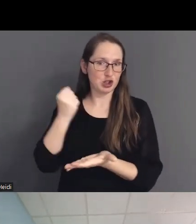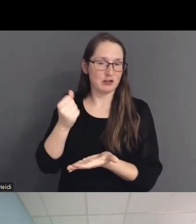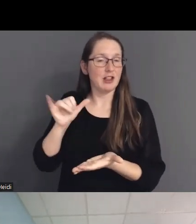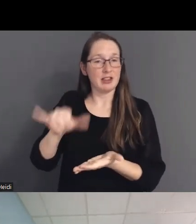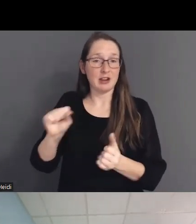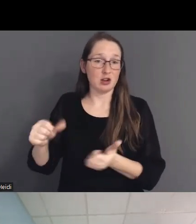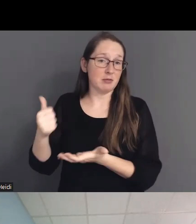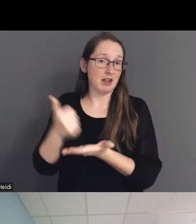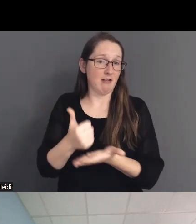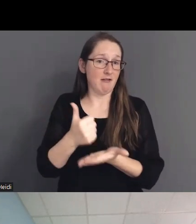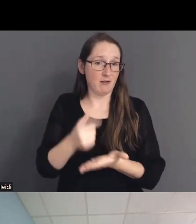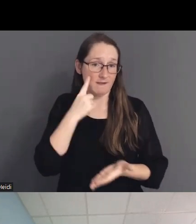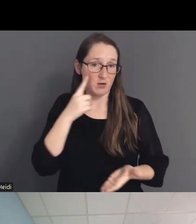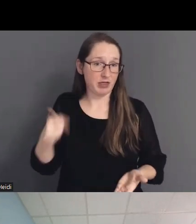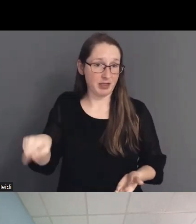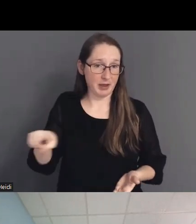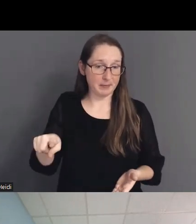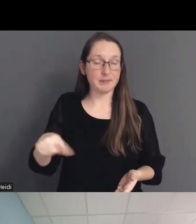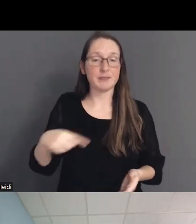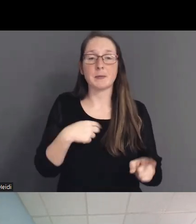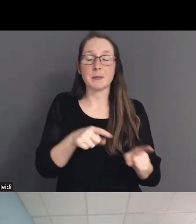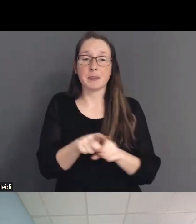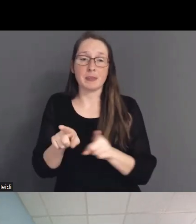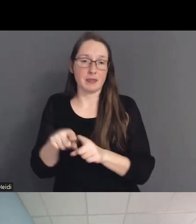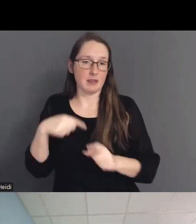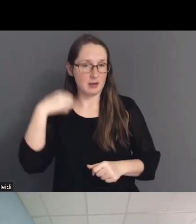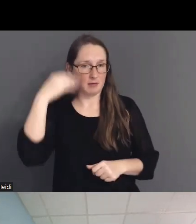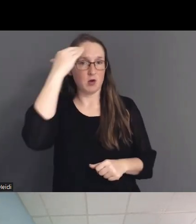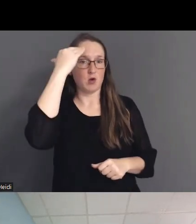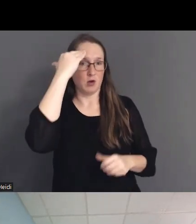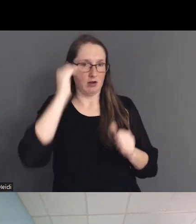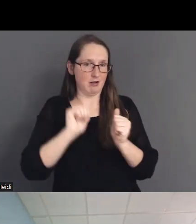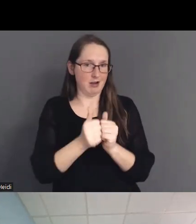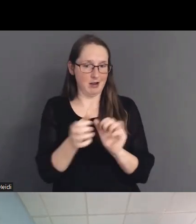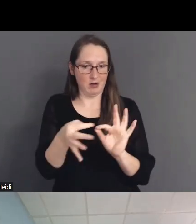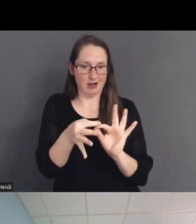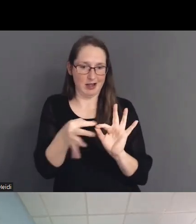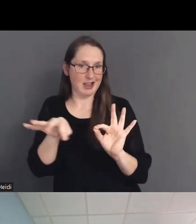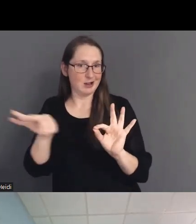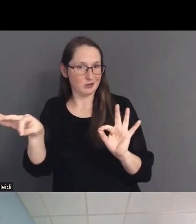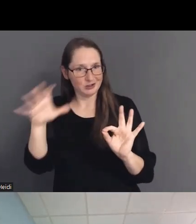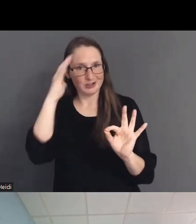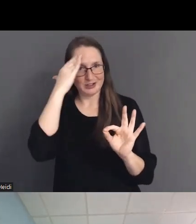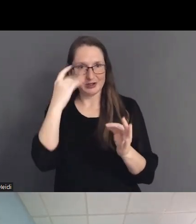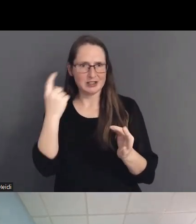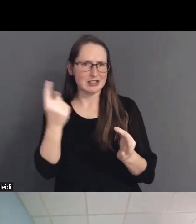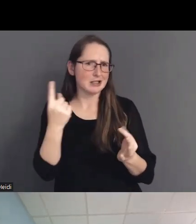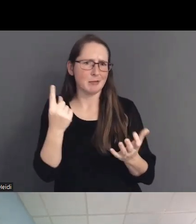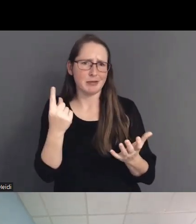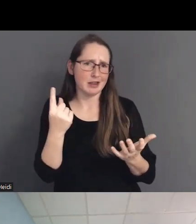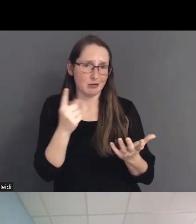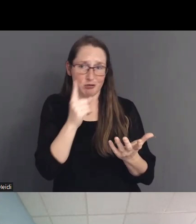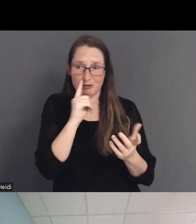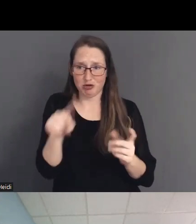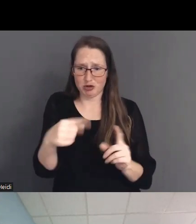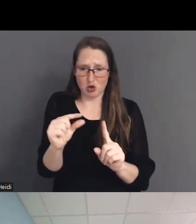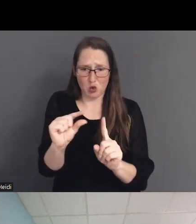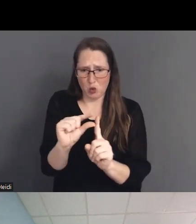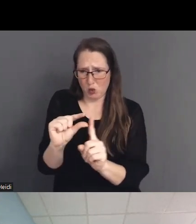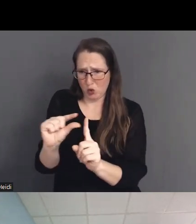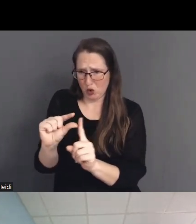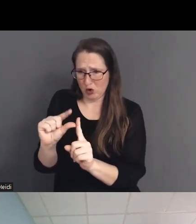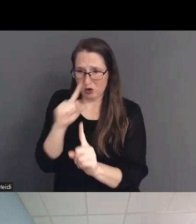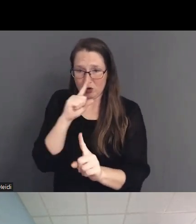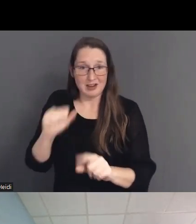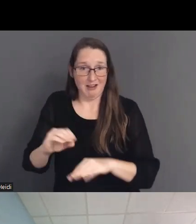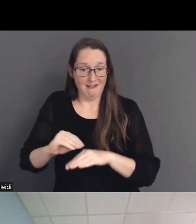be helpful for them. I'm also aware of how language, something as just words, can